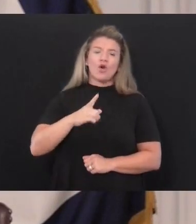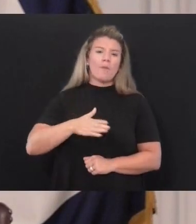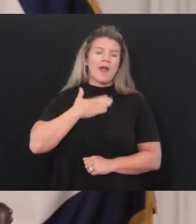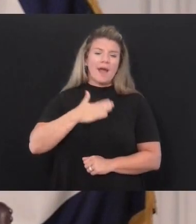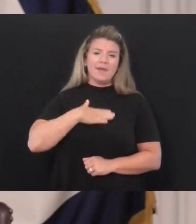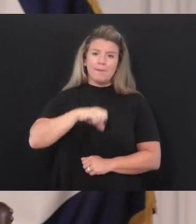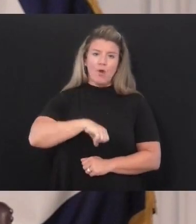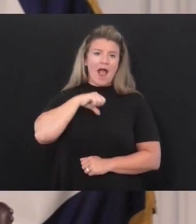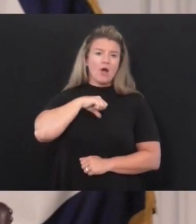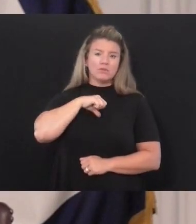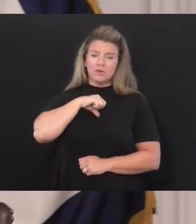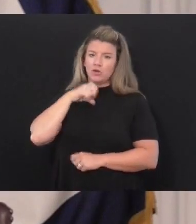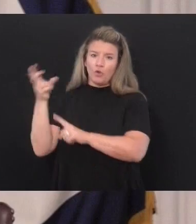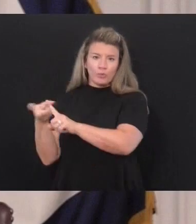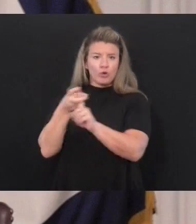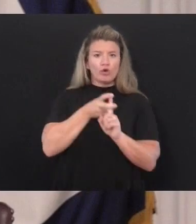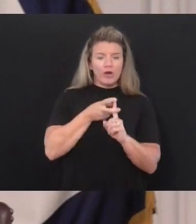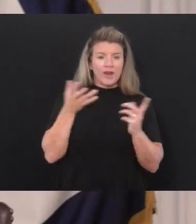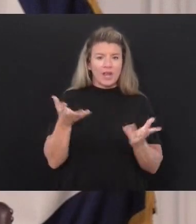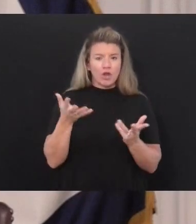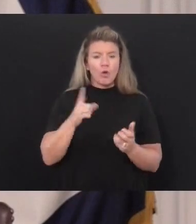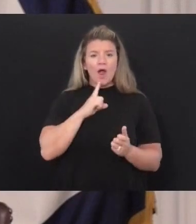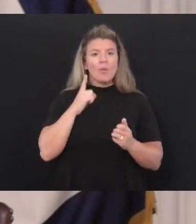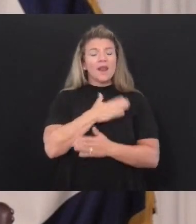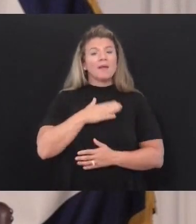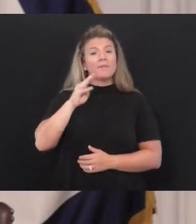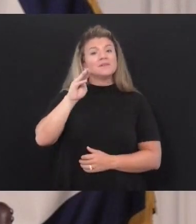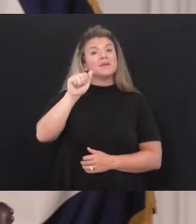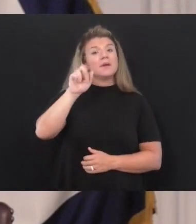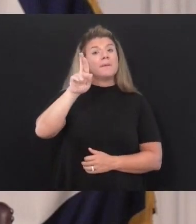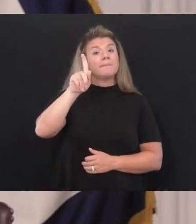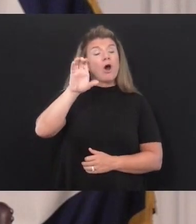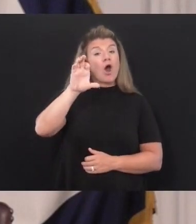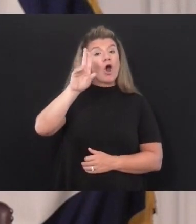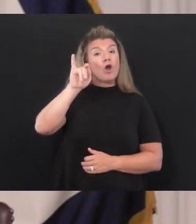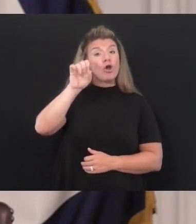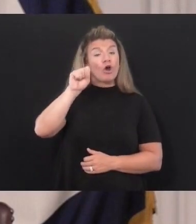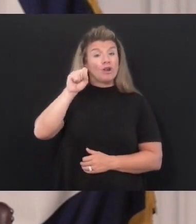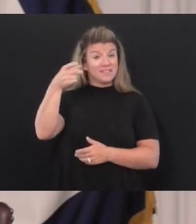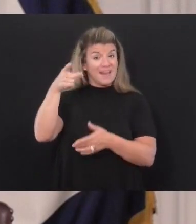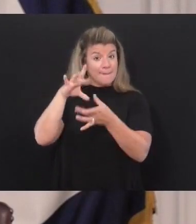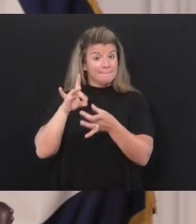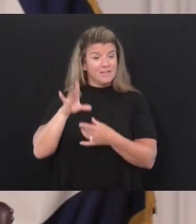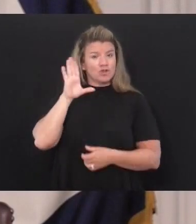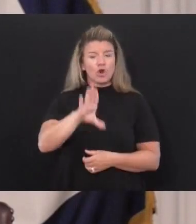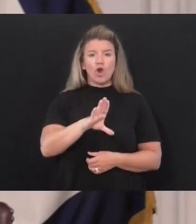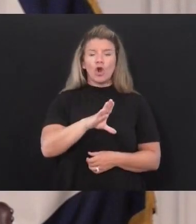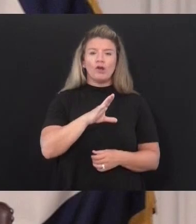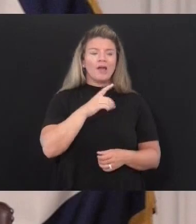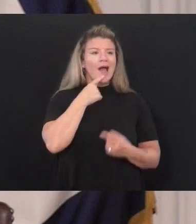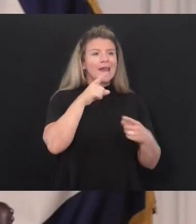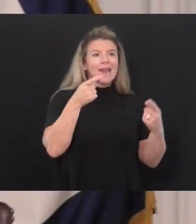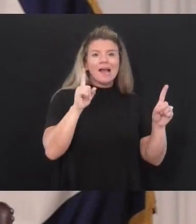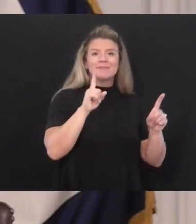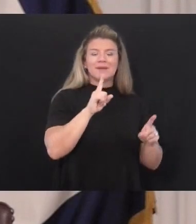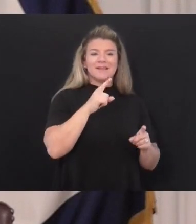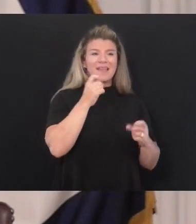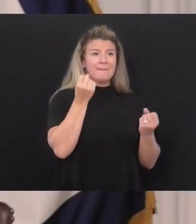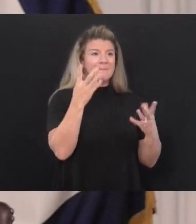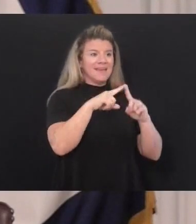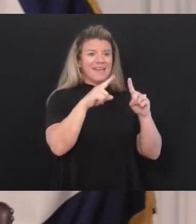Good. So I appreciate the question. I think that, as the governor has pointed out,